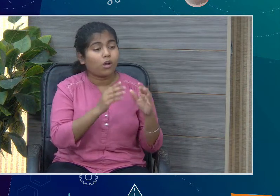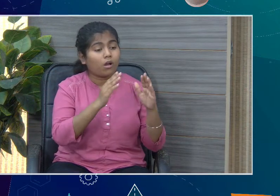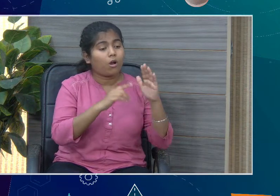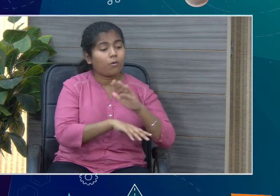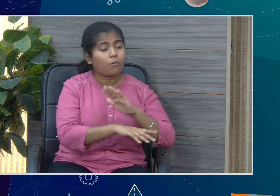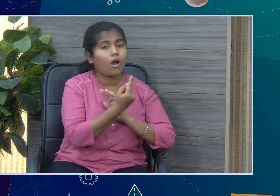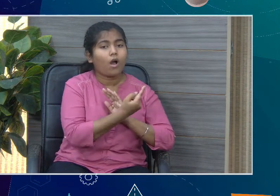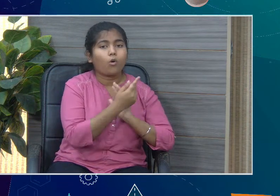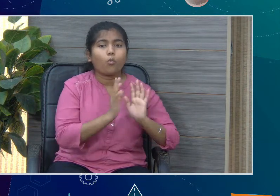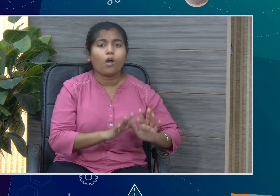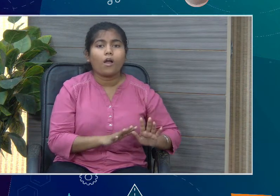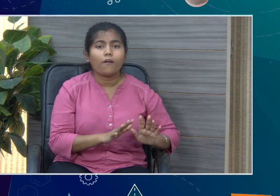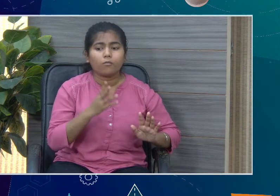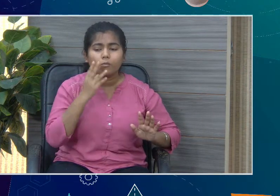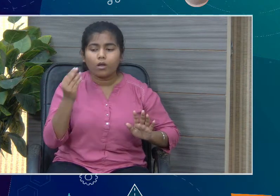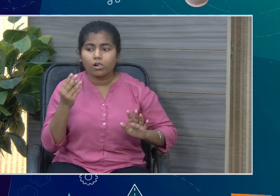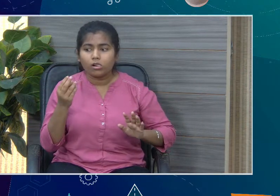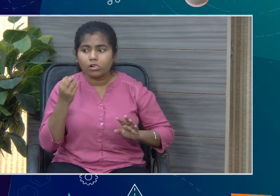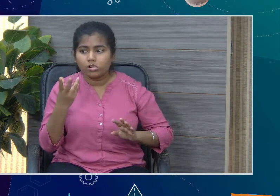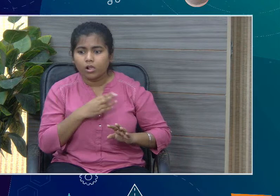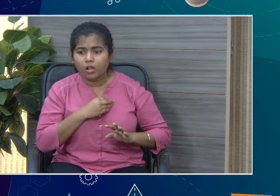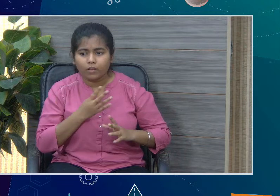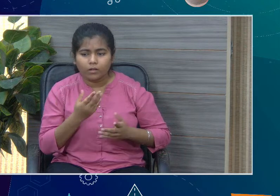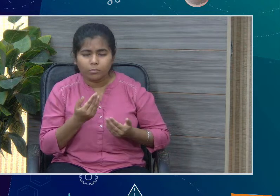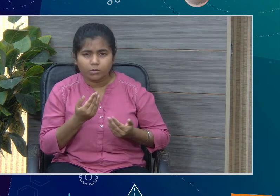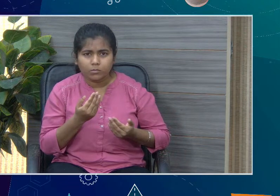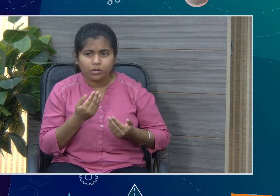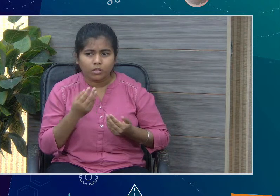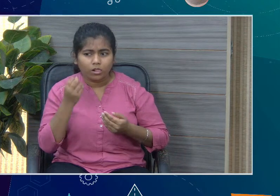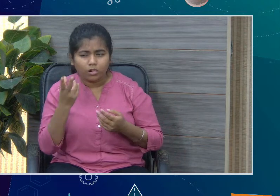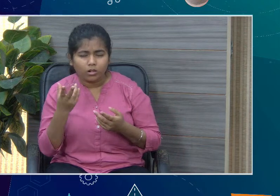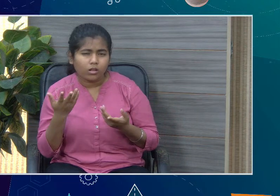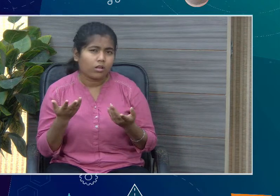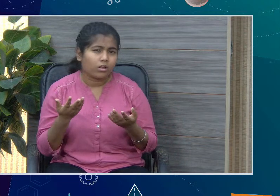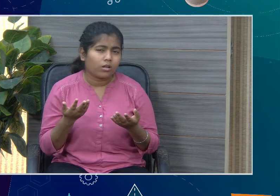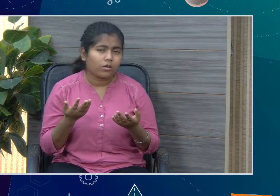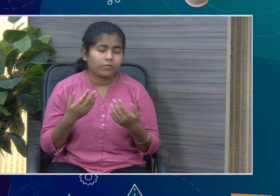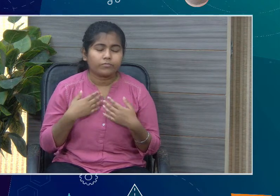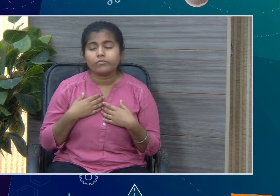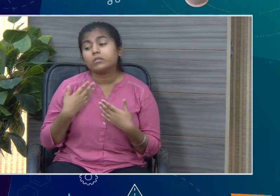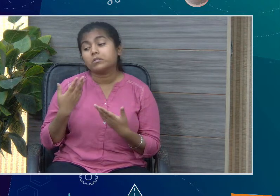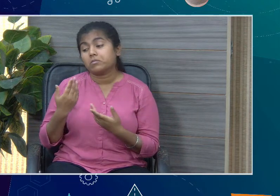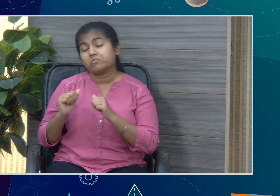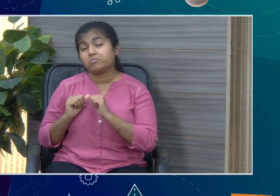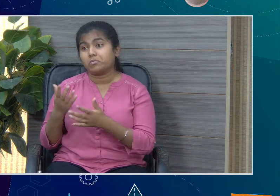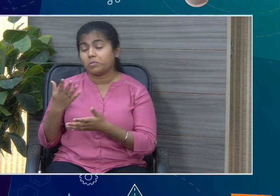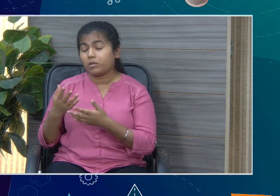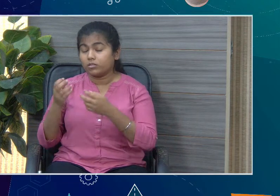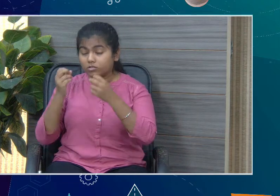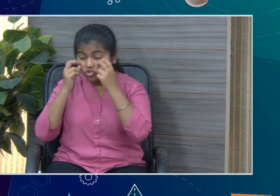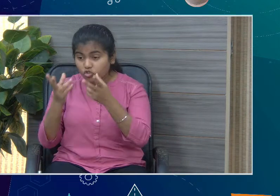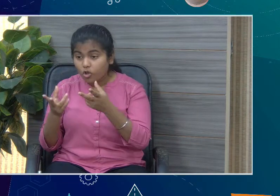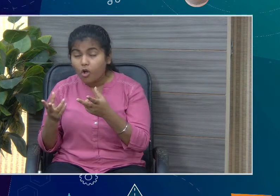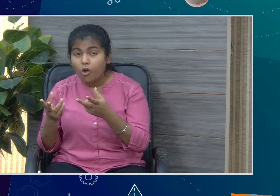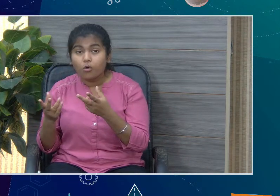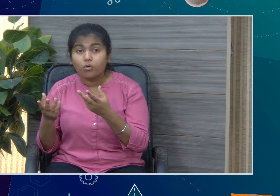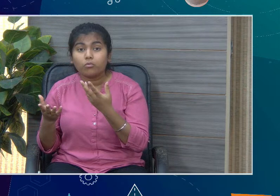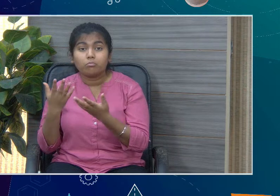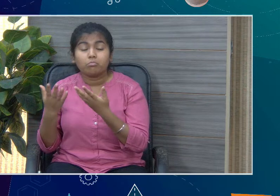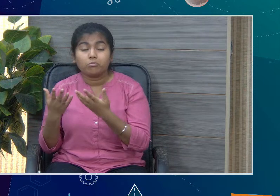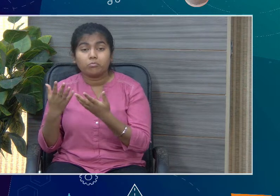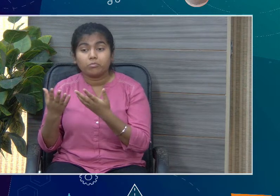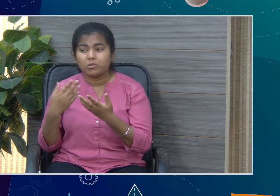all alone in the house? Yes, ma'am. Although he might be looking shocked, but somewhere he may